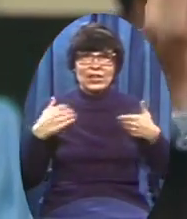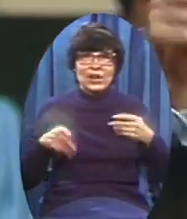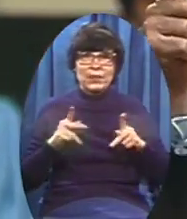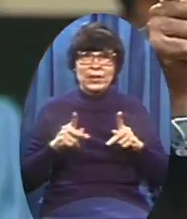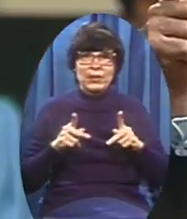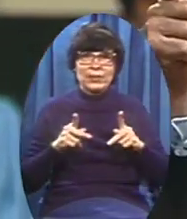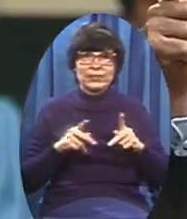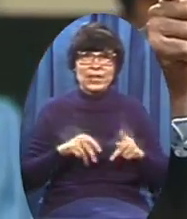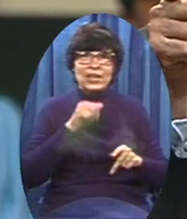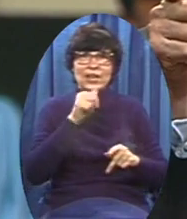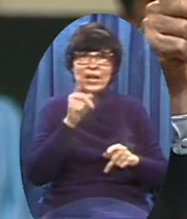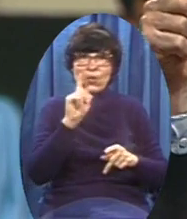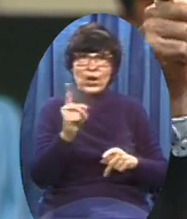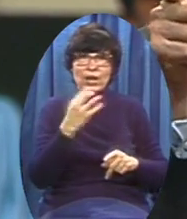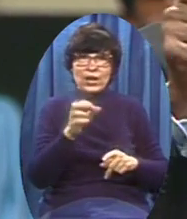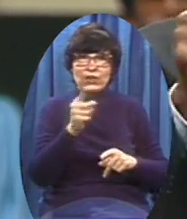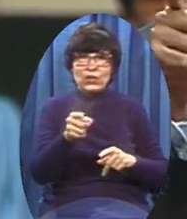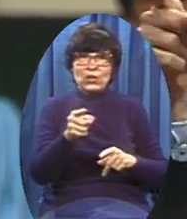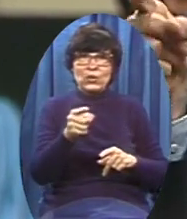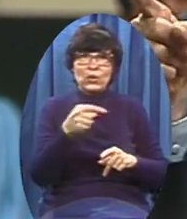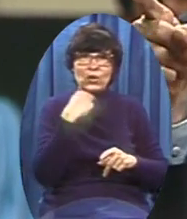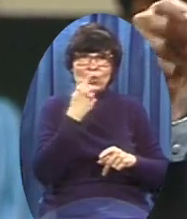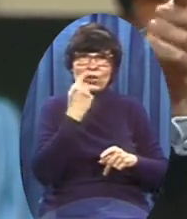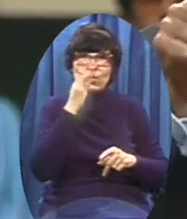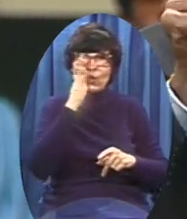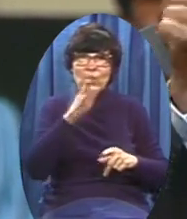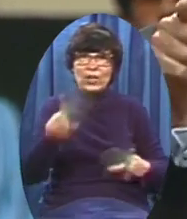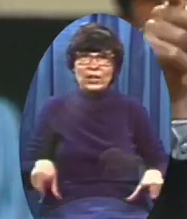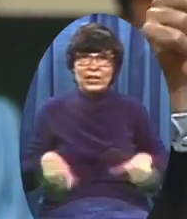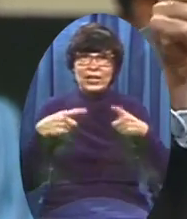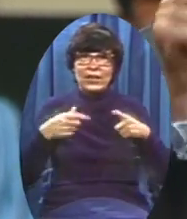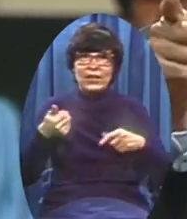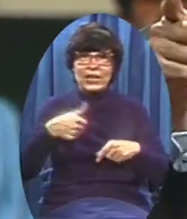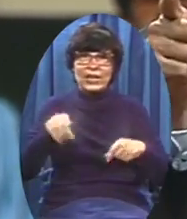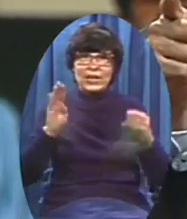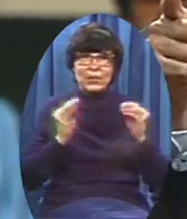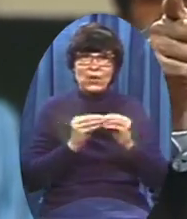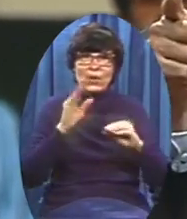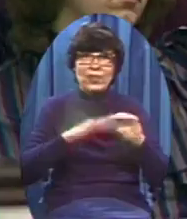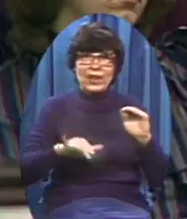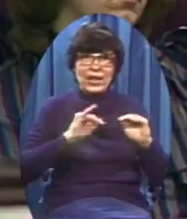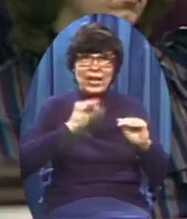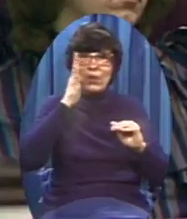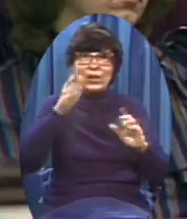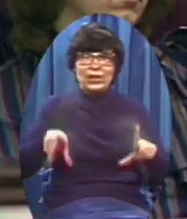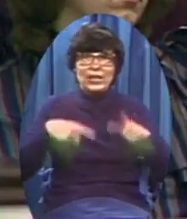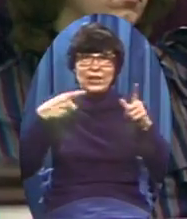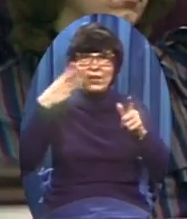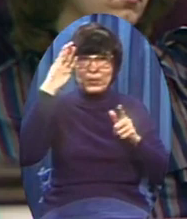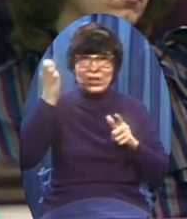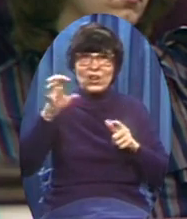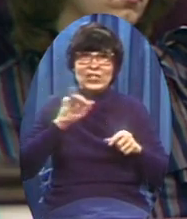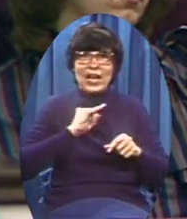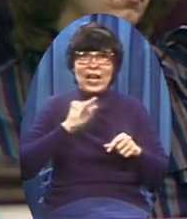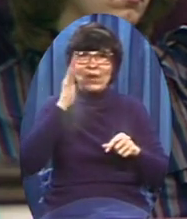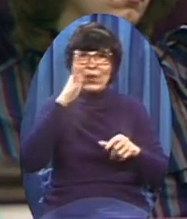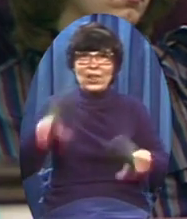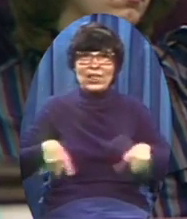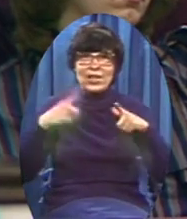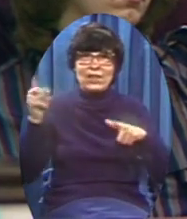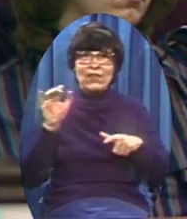a one of you that's going to live any longer than I'm going to live, because I'm going to live forever. I may change my